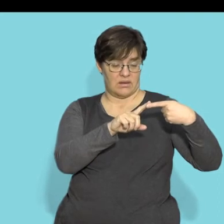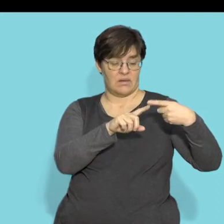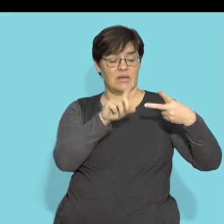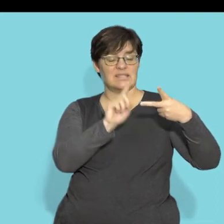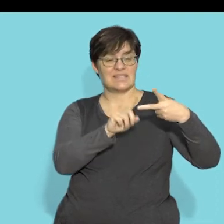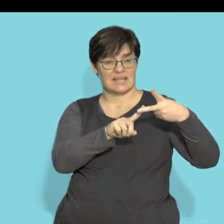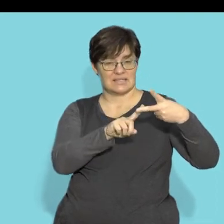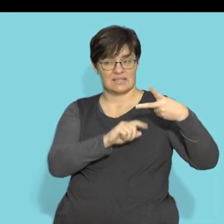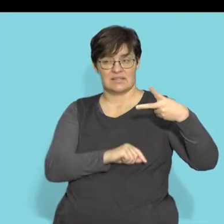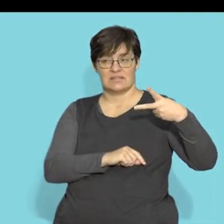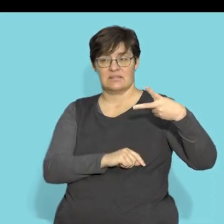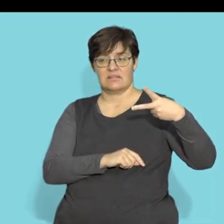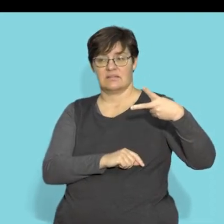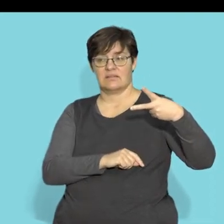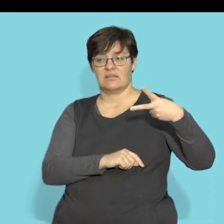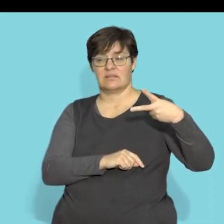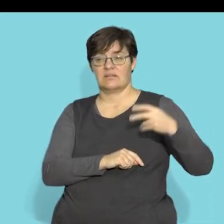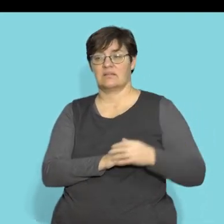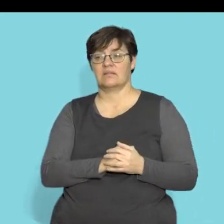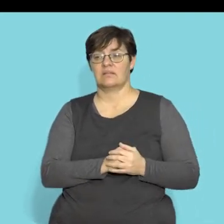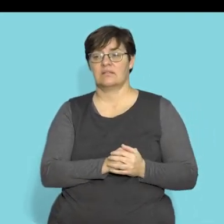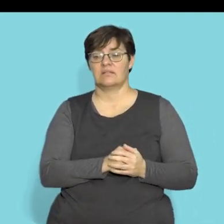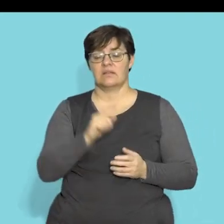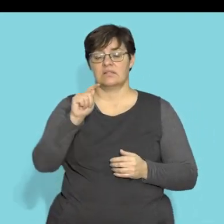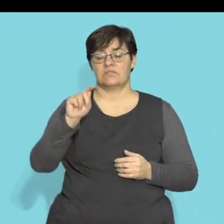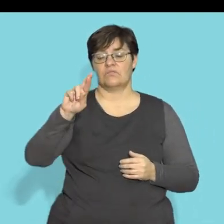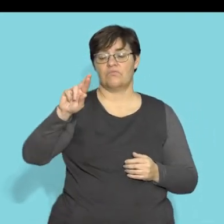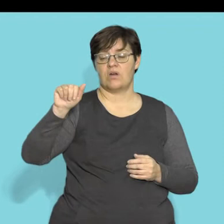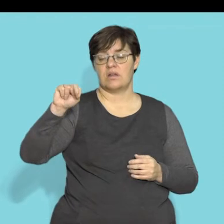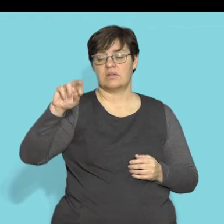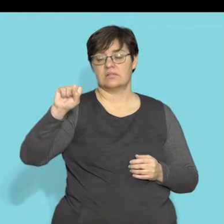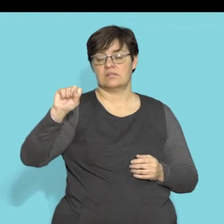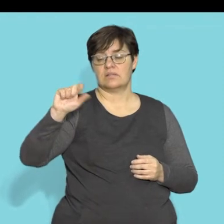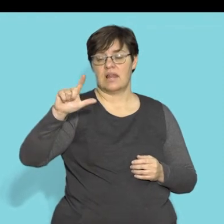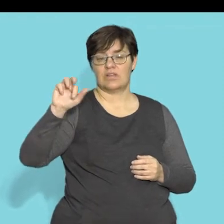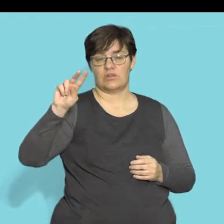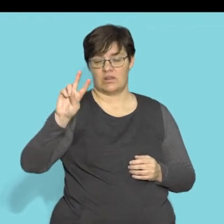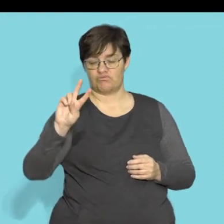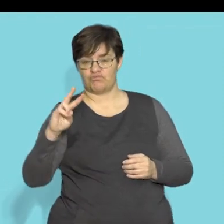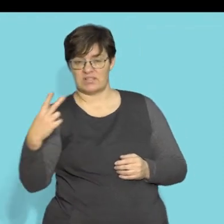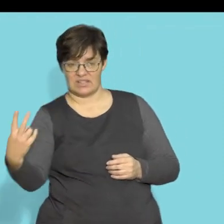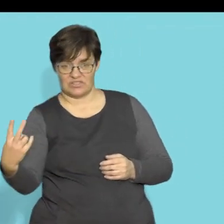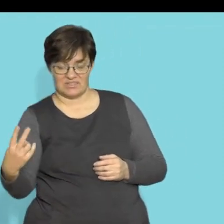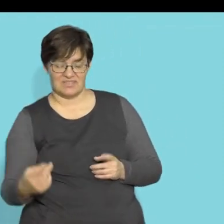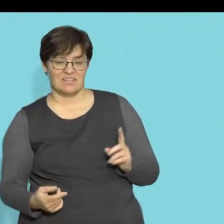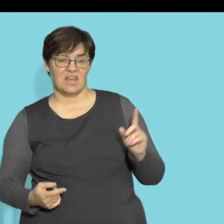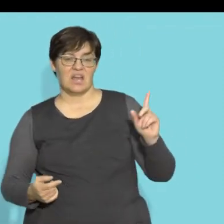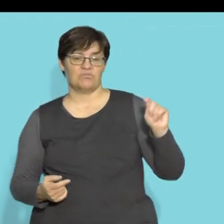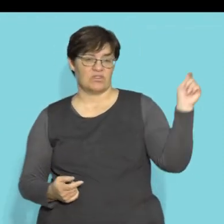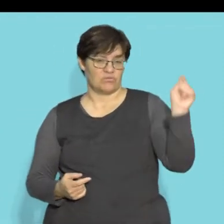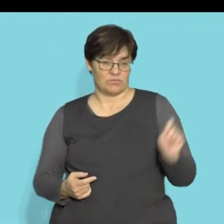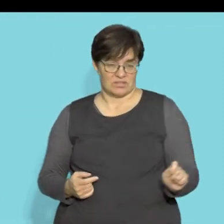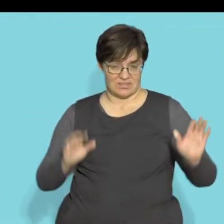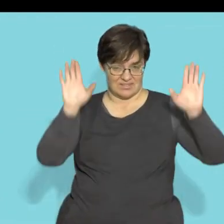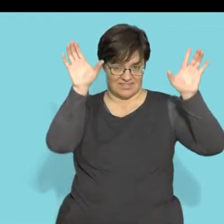okay, and the second process that occurs is translation. So guys, this helps me to get